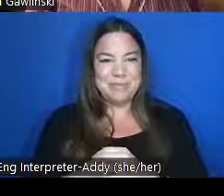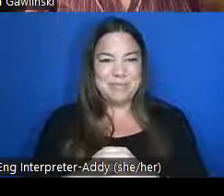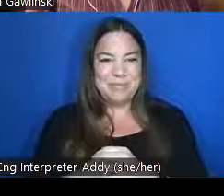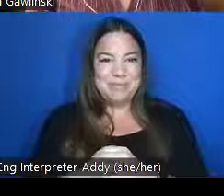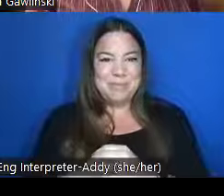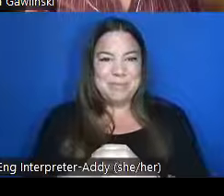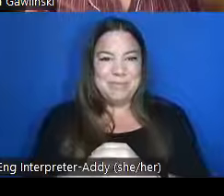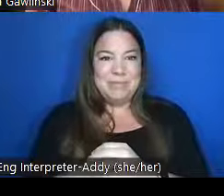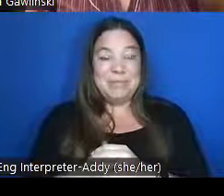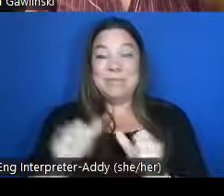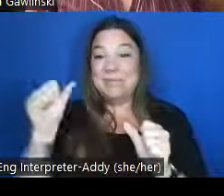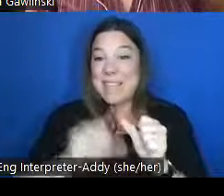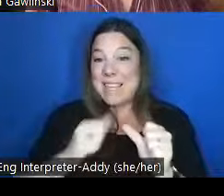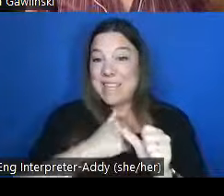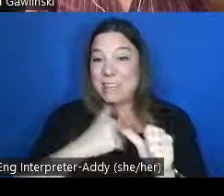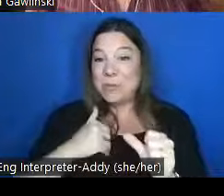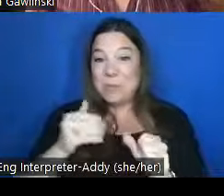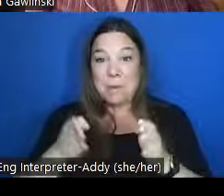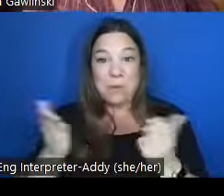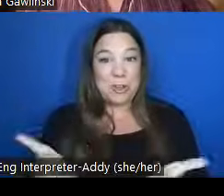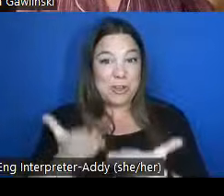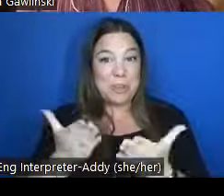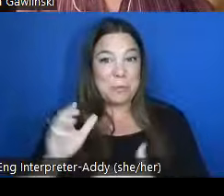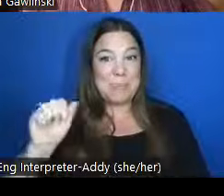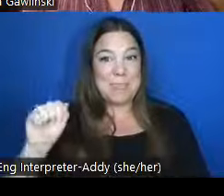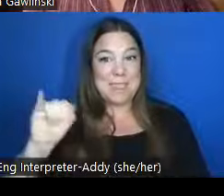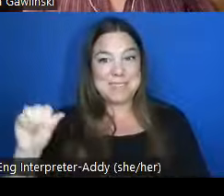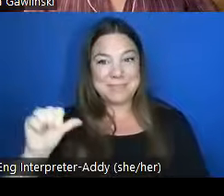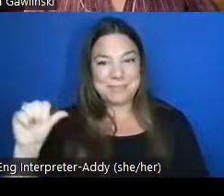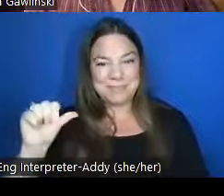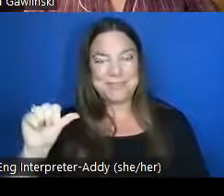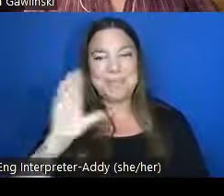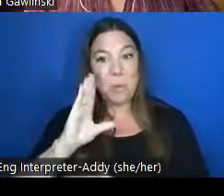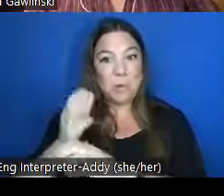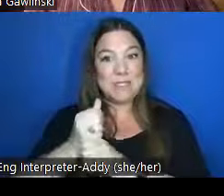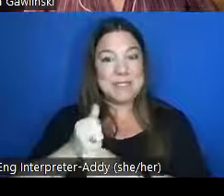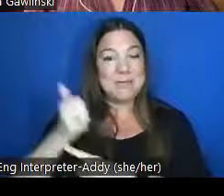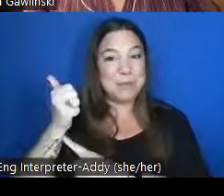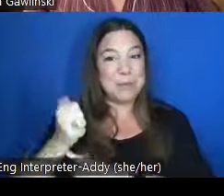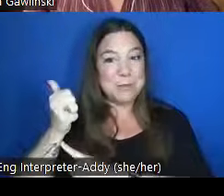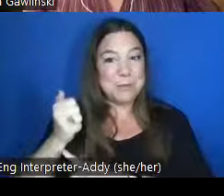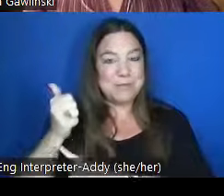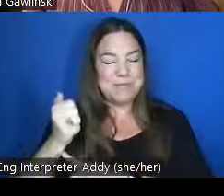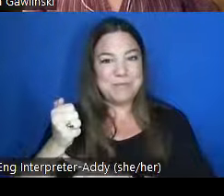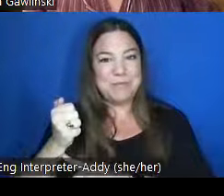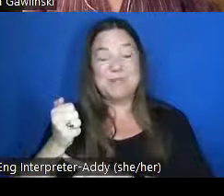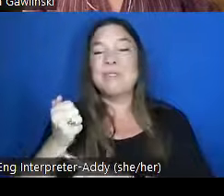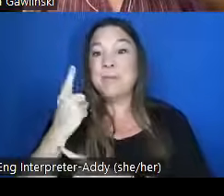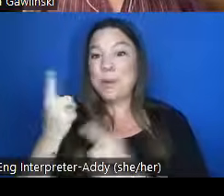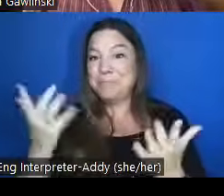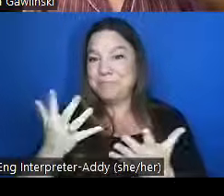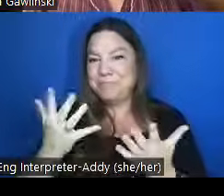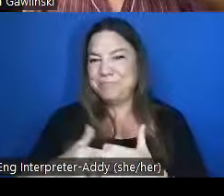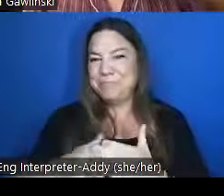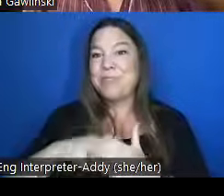And every member of the Archaeological Institute of America receives a subscription to Archaeology Magazine